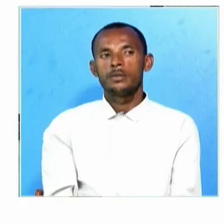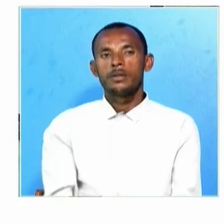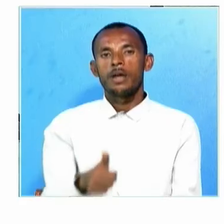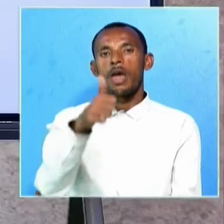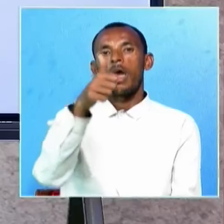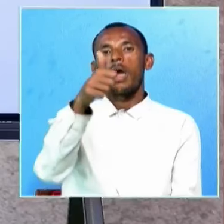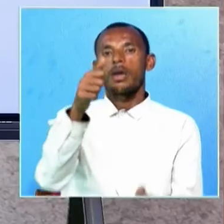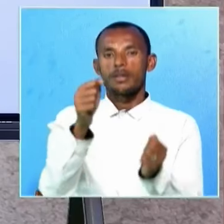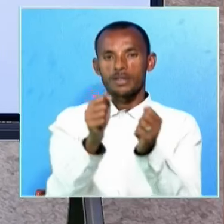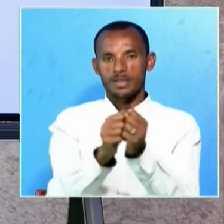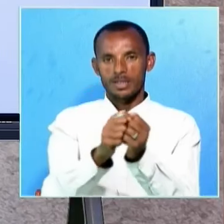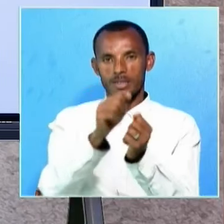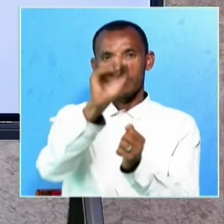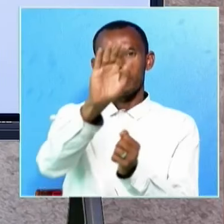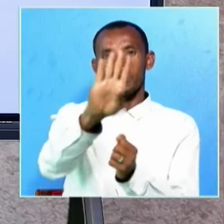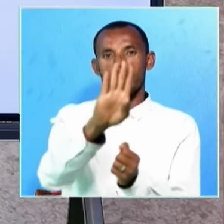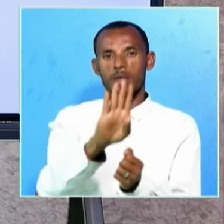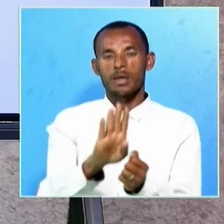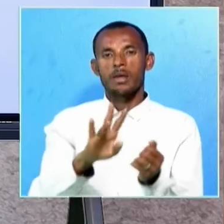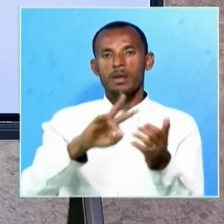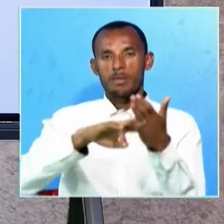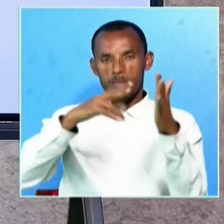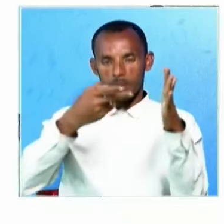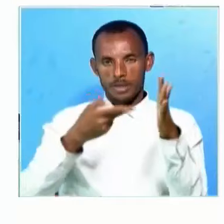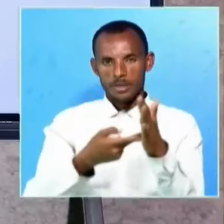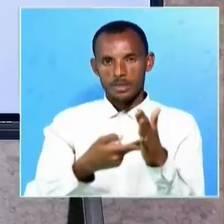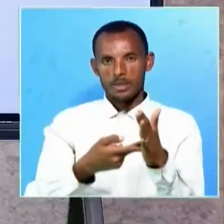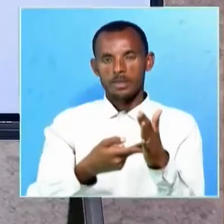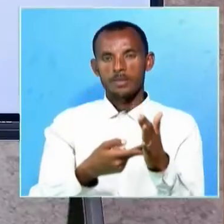A intersection B, this means